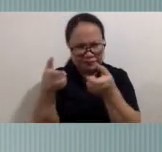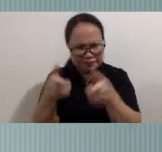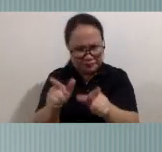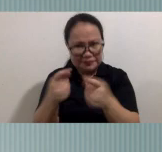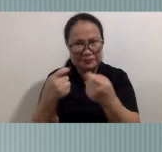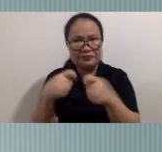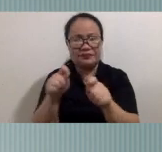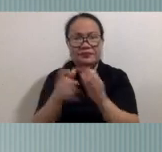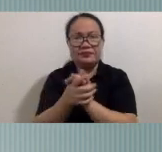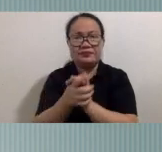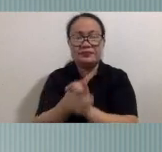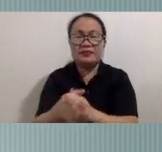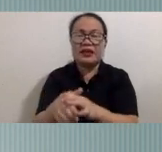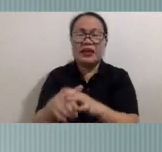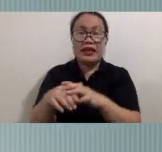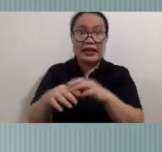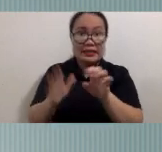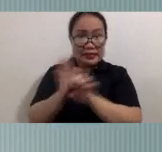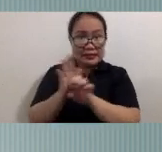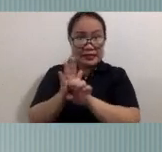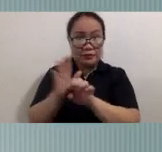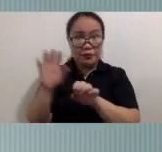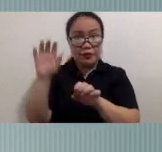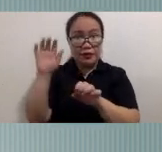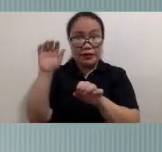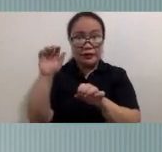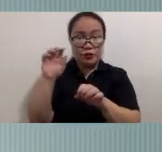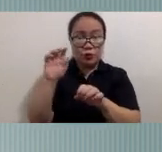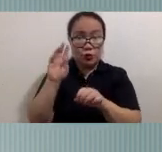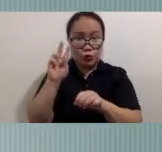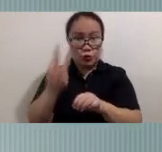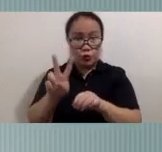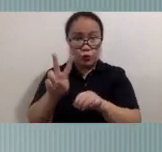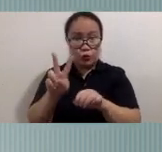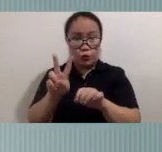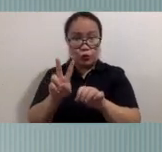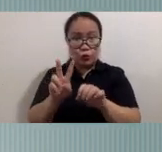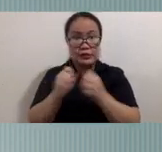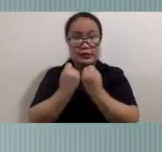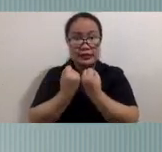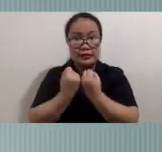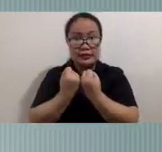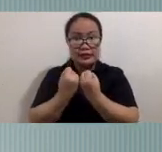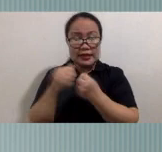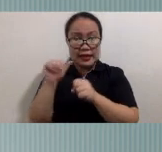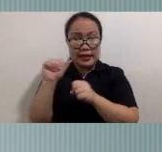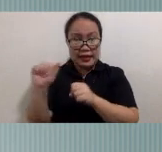So, let's try. So, if you were given two sets, so let